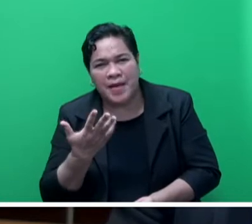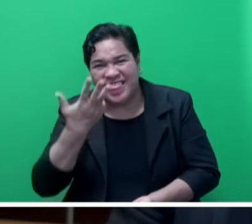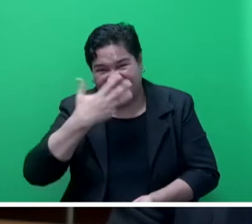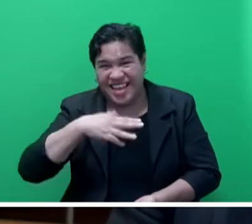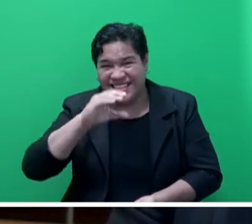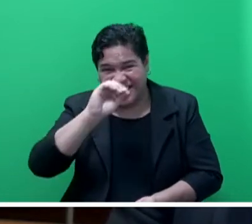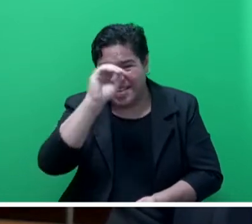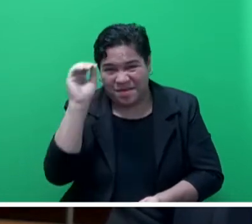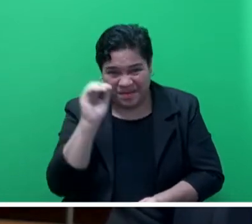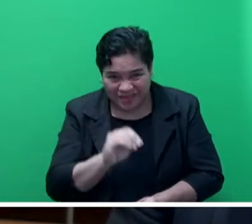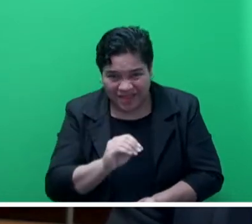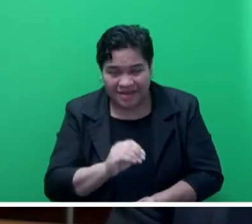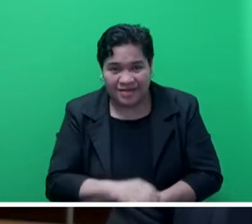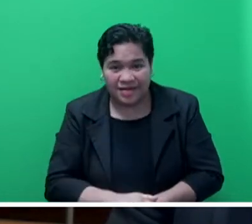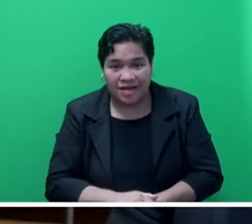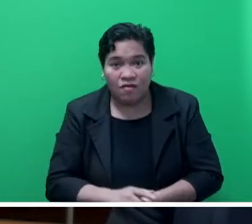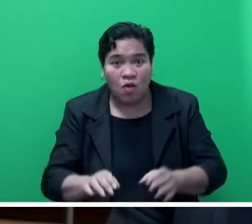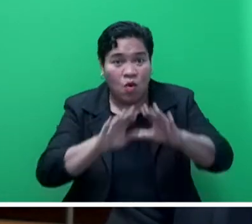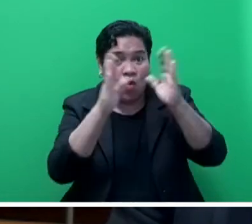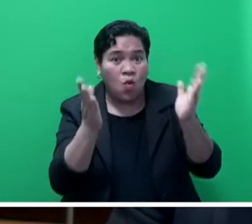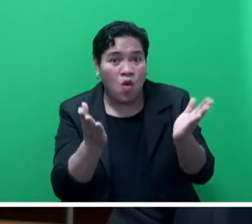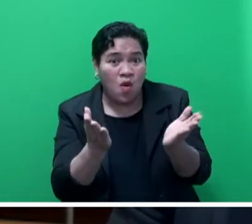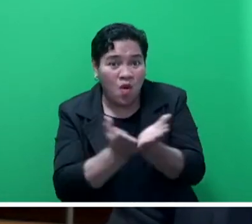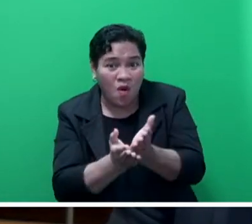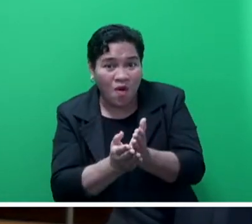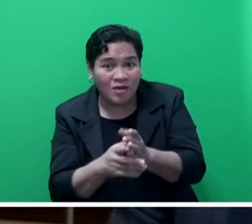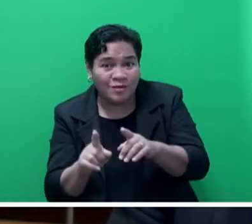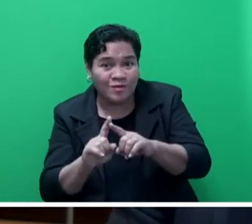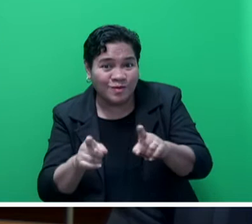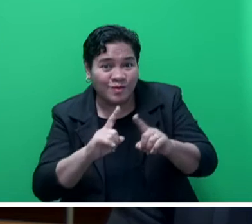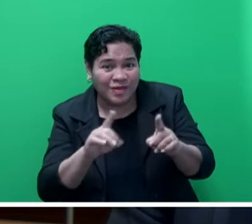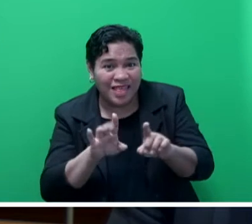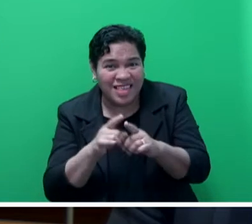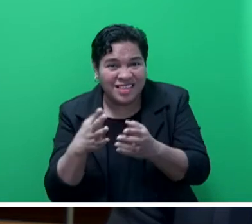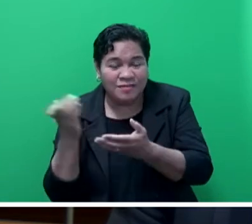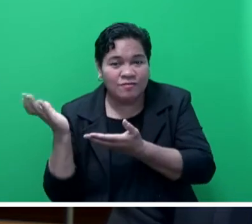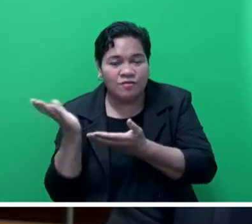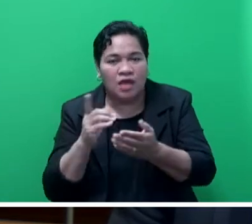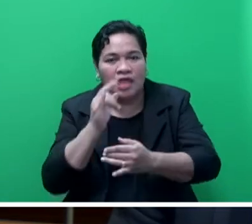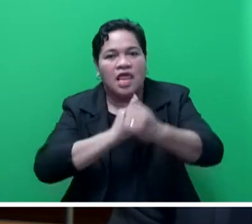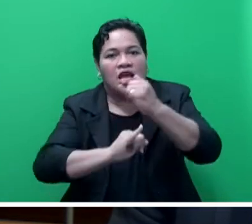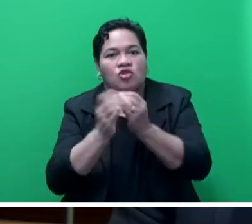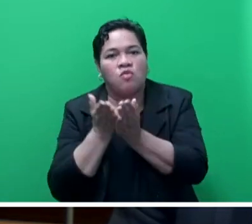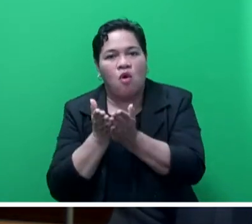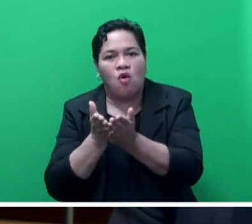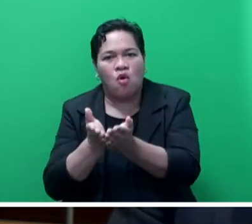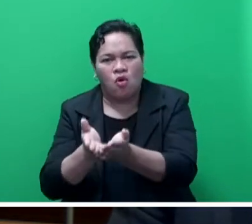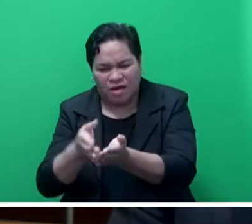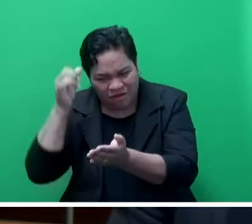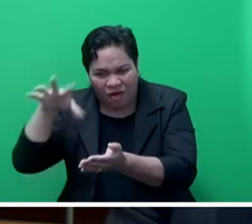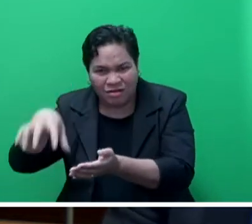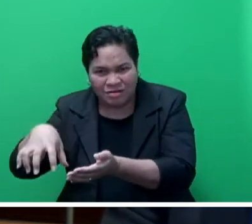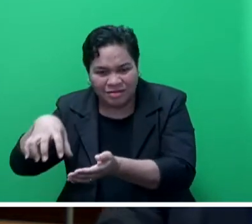90% of the world's commodities are actually carried by international ships. So there is actually